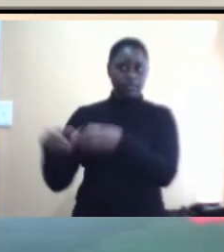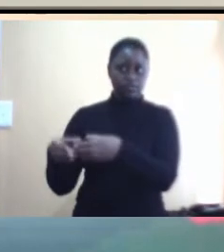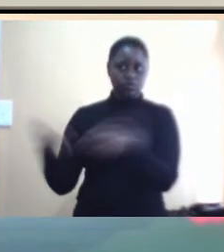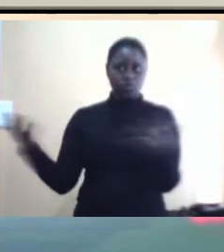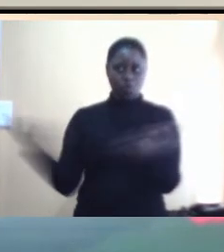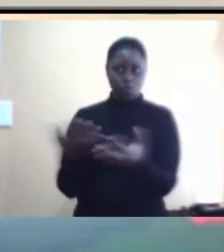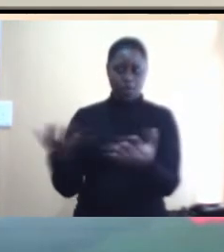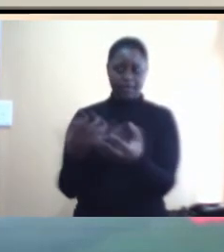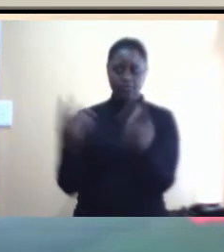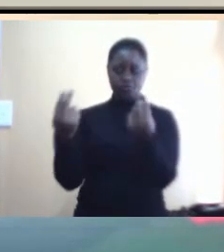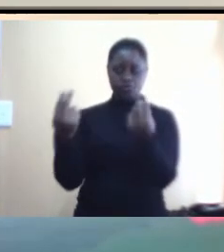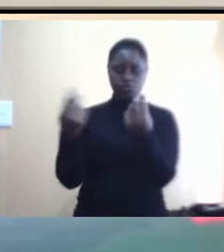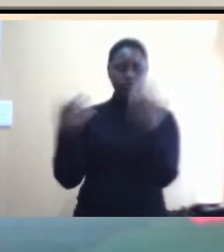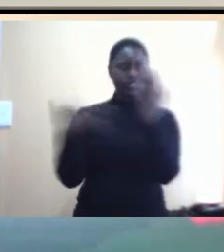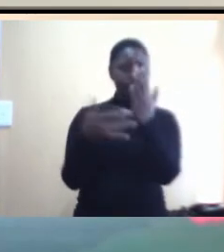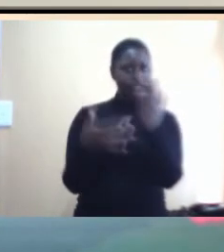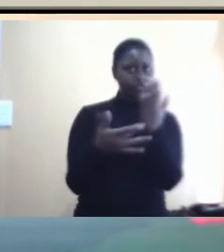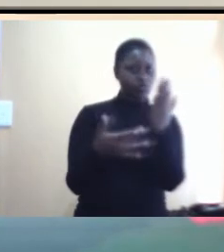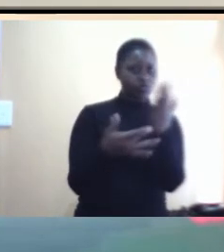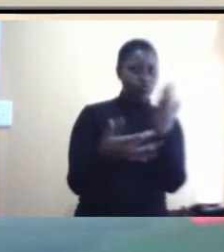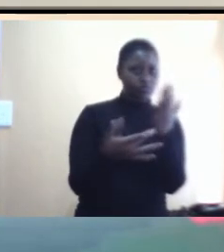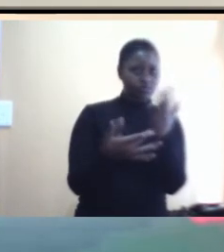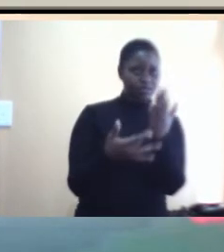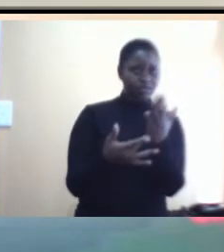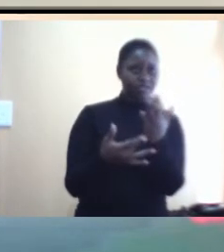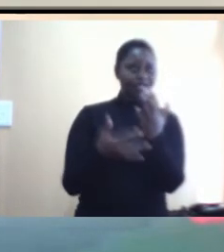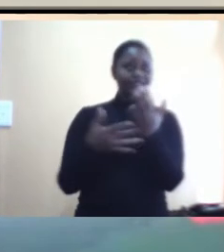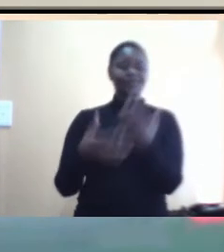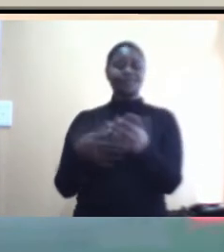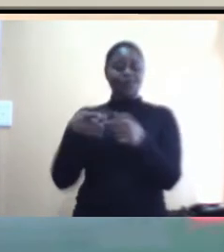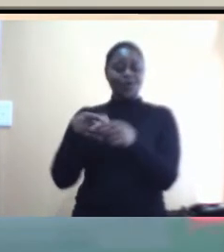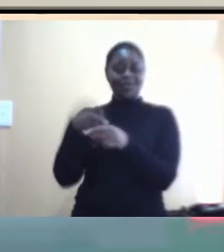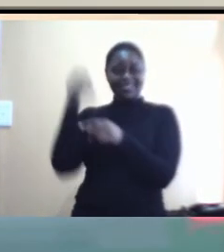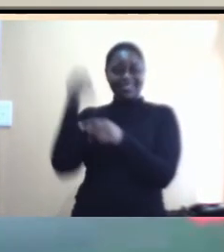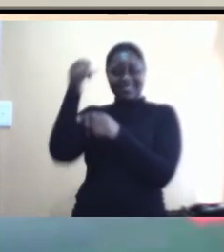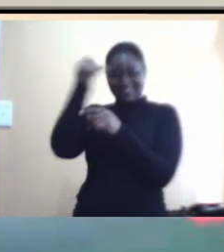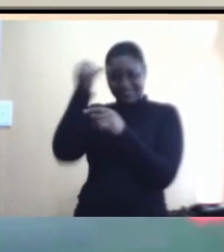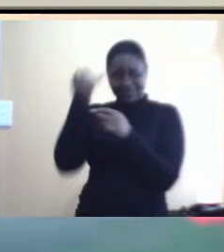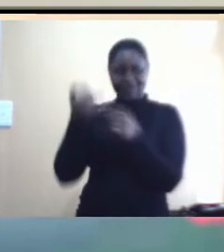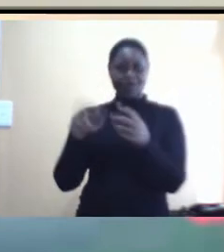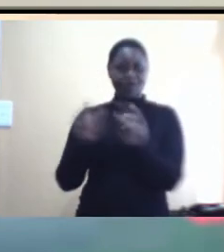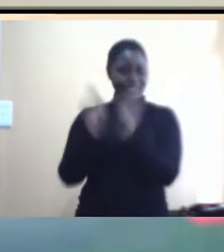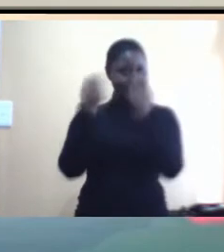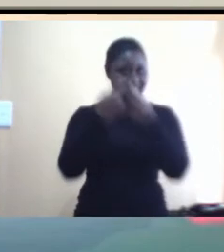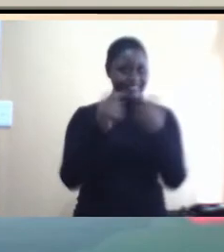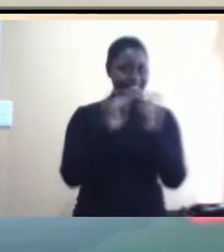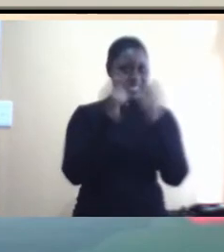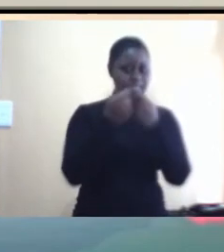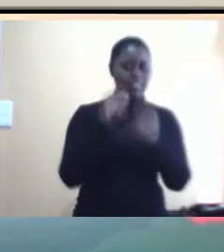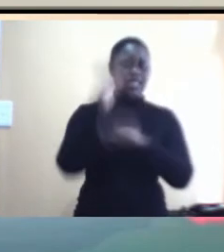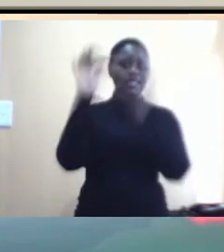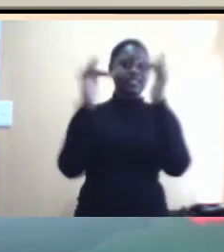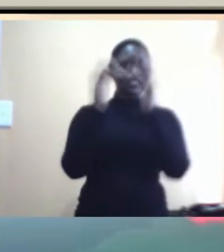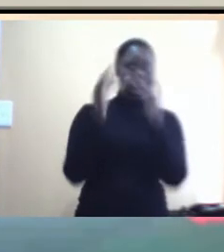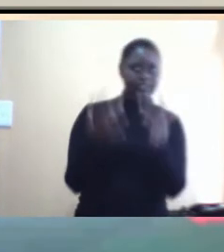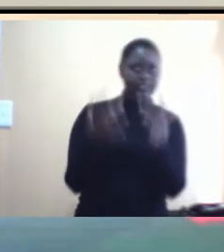whereby new technologies driven by artificial intelligence, robotic, Internet of